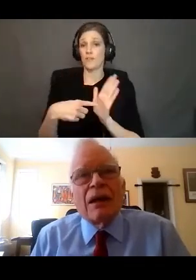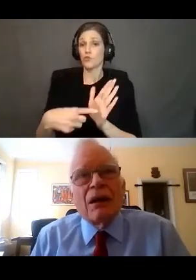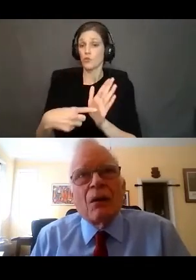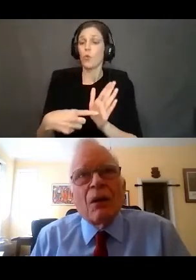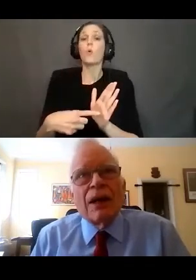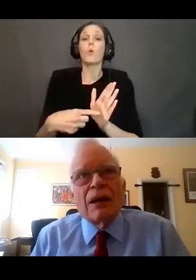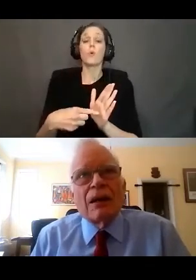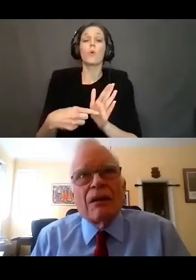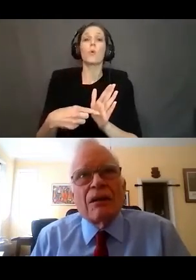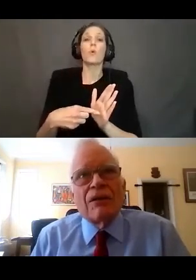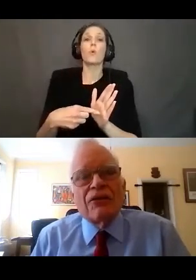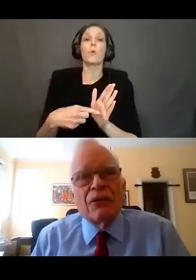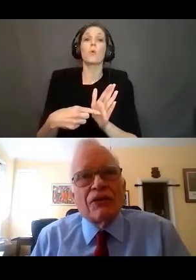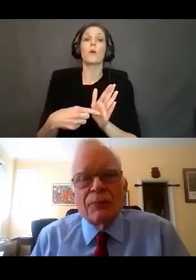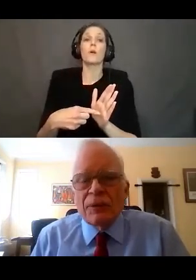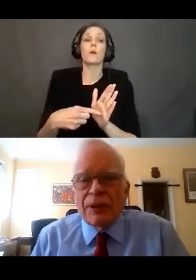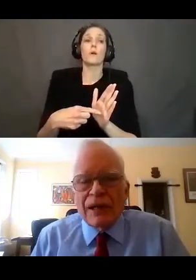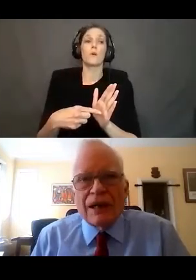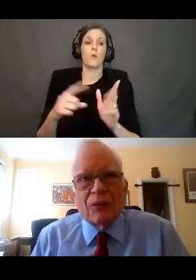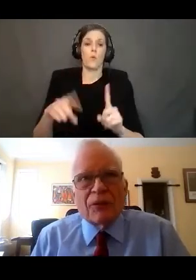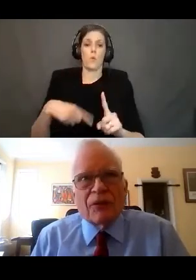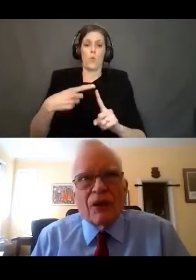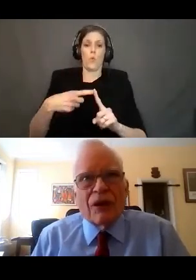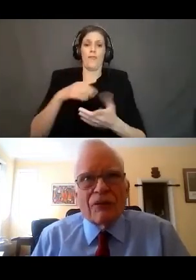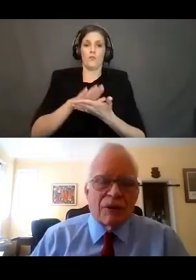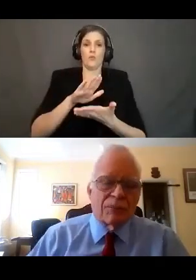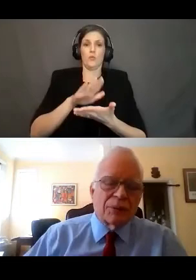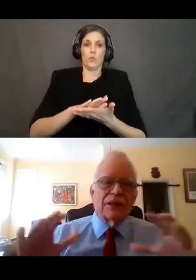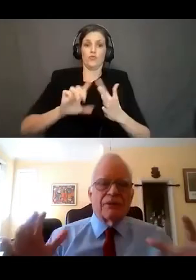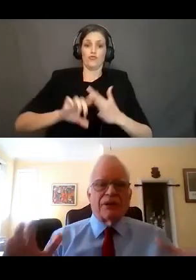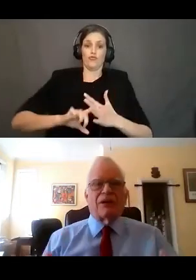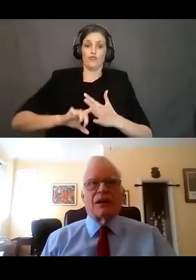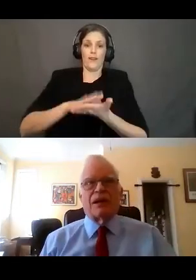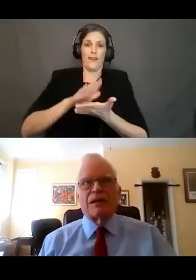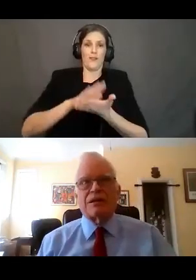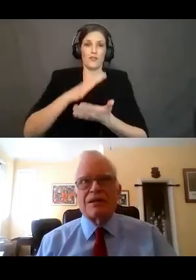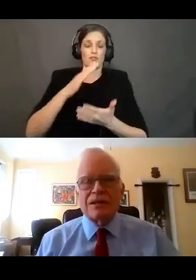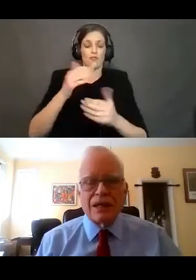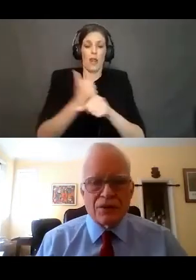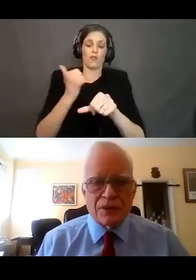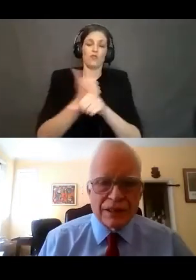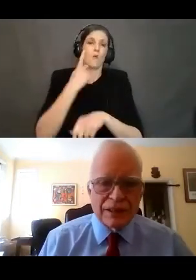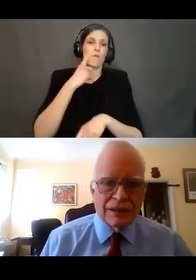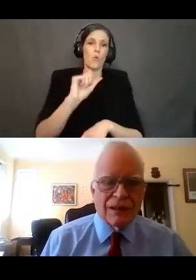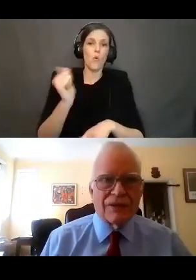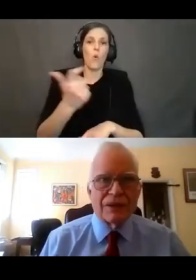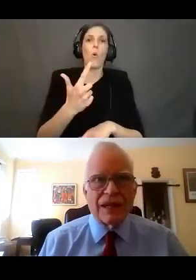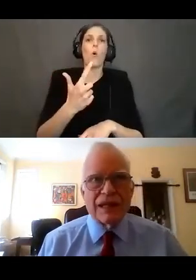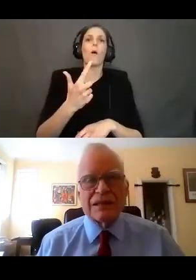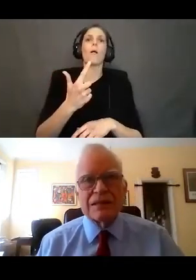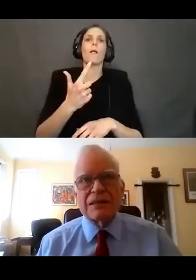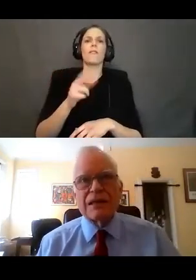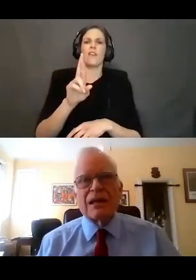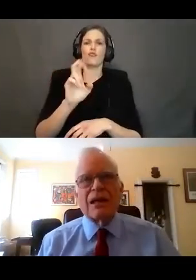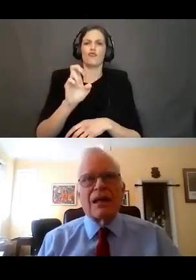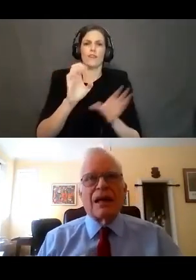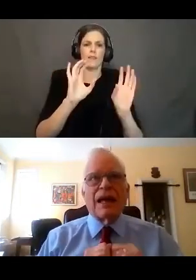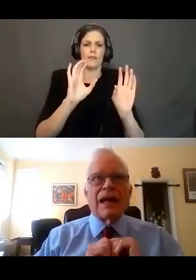that when the schools implemented Algebra for All, they completely reorganized the scheduling of the